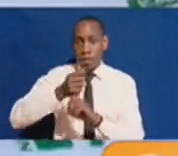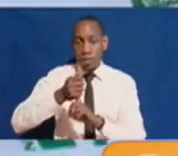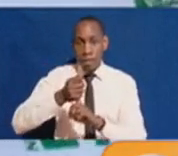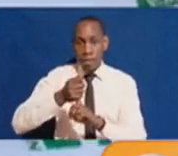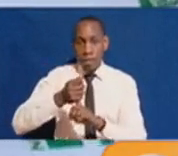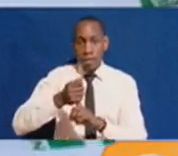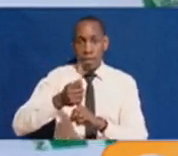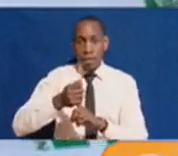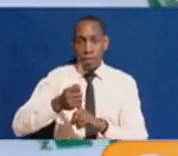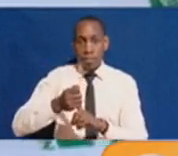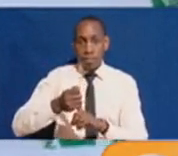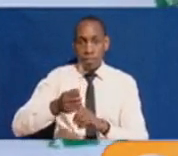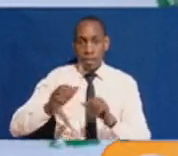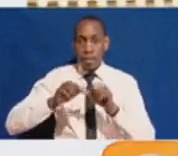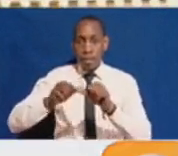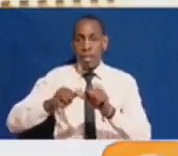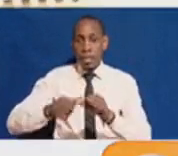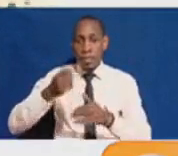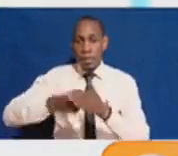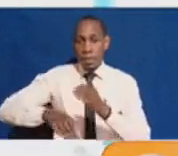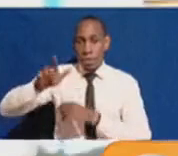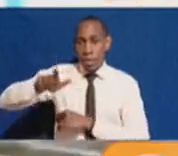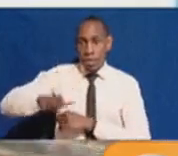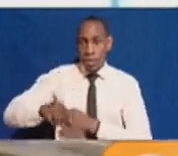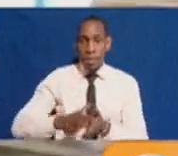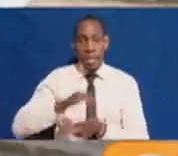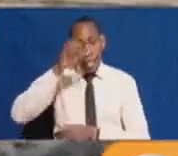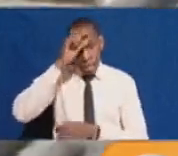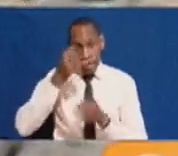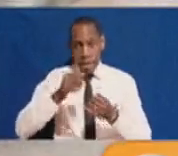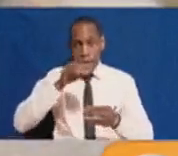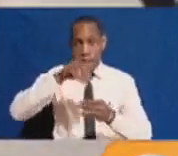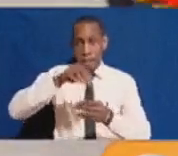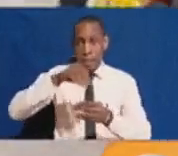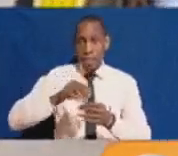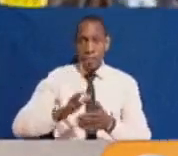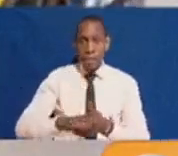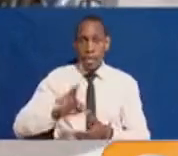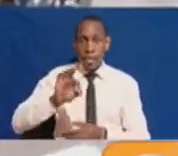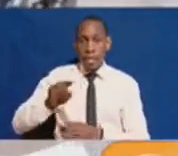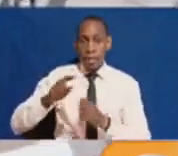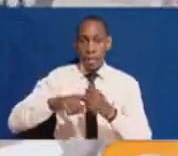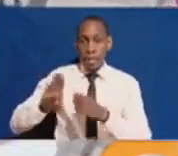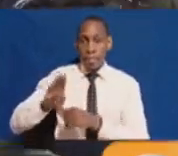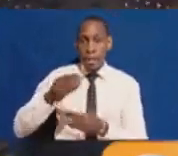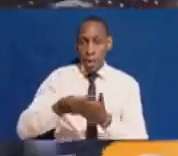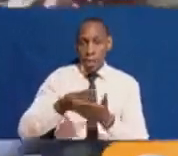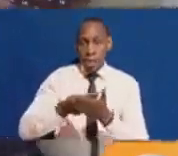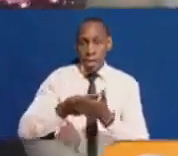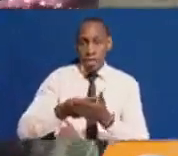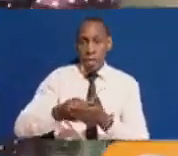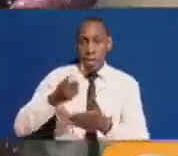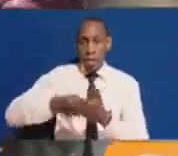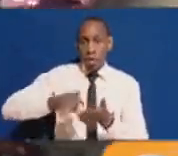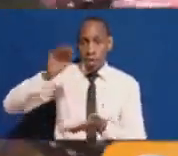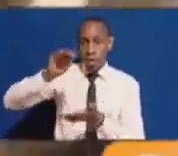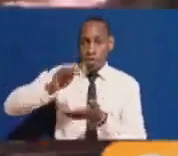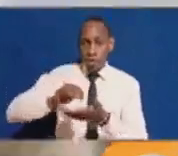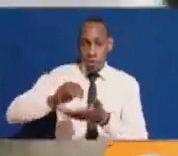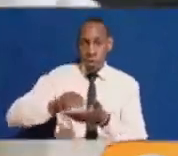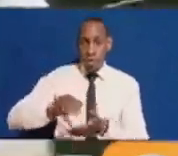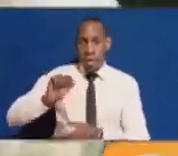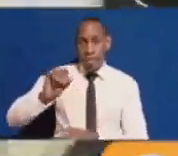longevity in lowering the food prices, the government has since invested about 3.6 billion shillings to subsidize the price